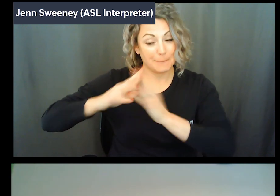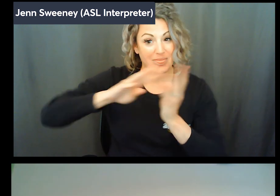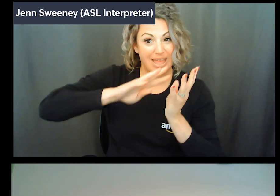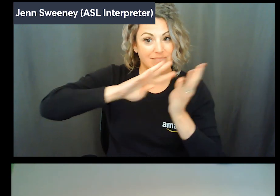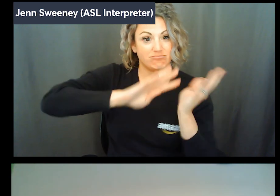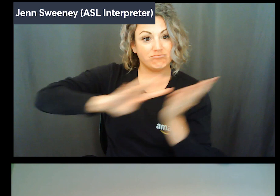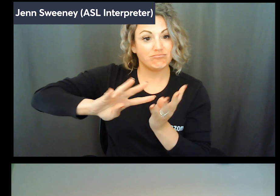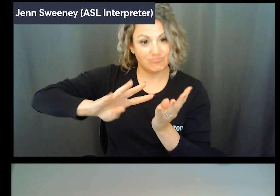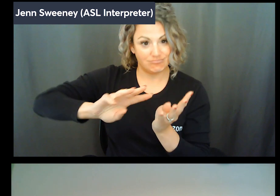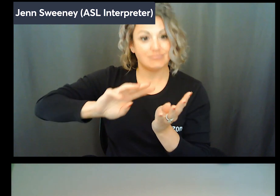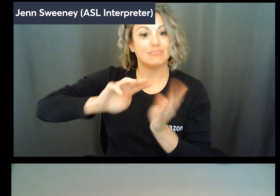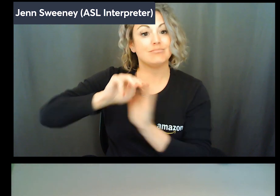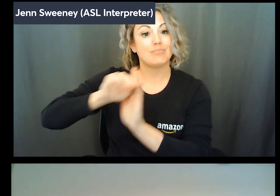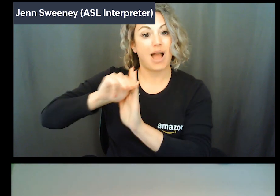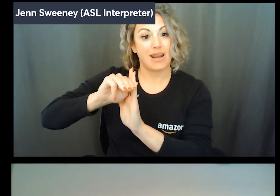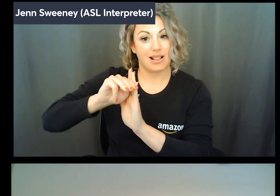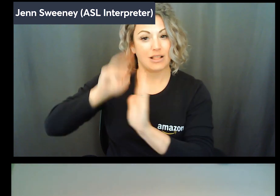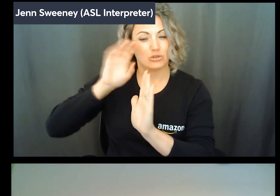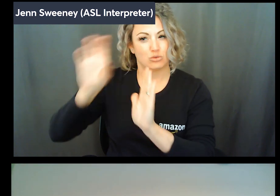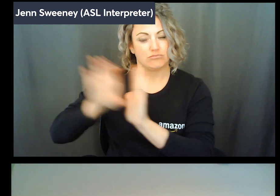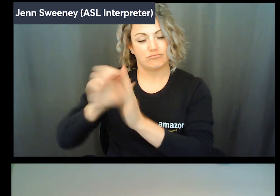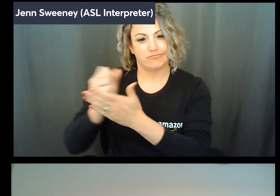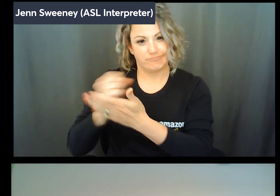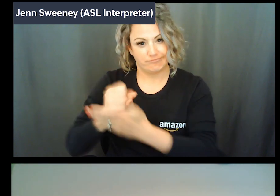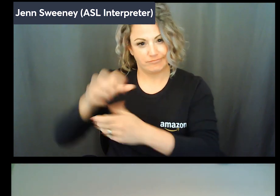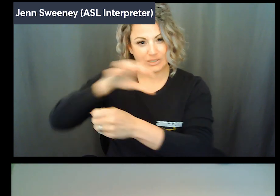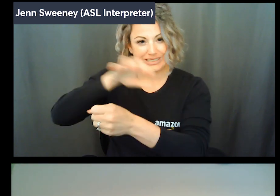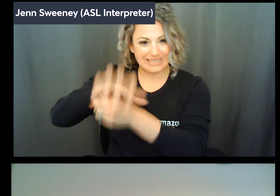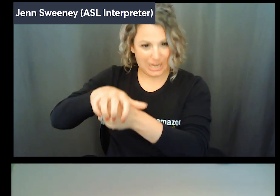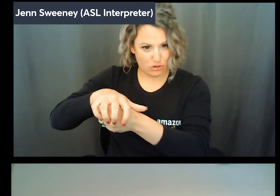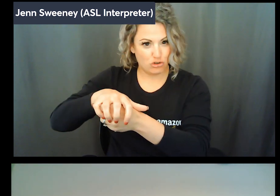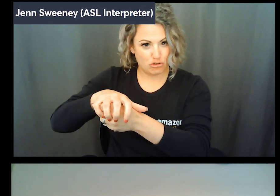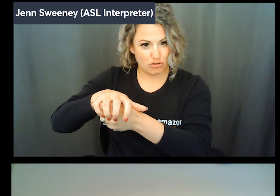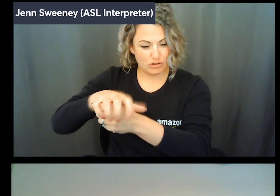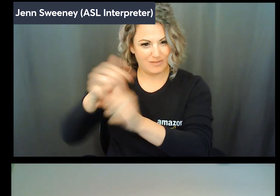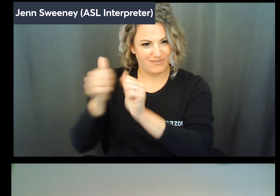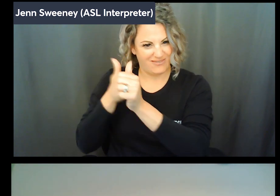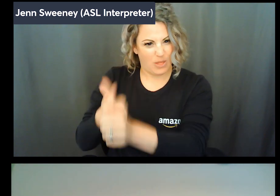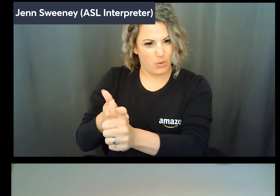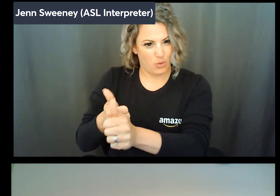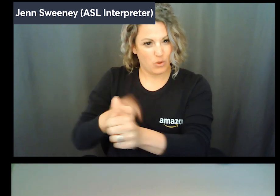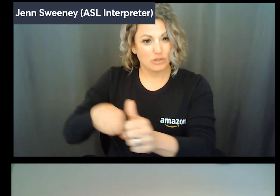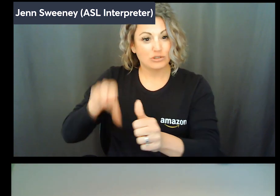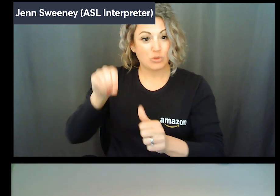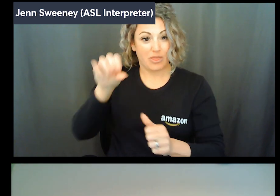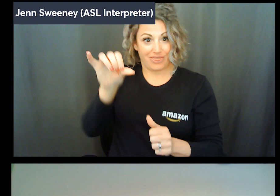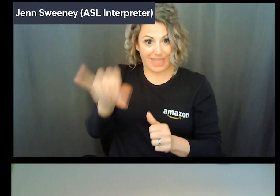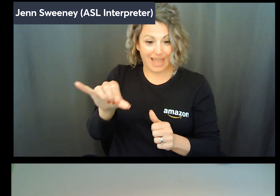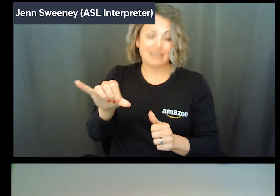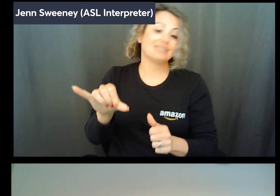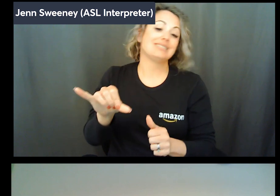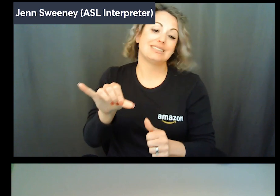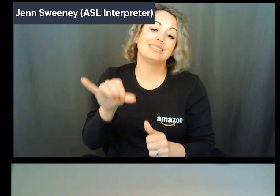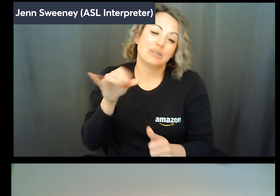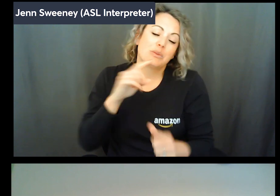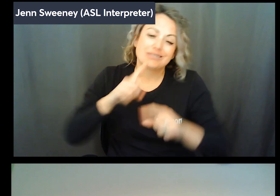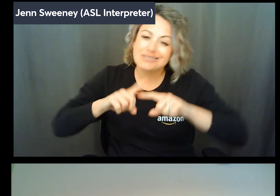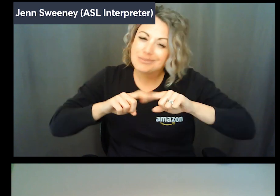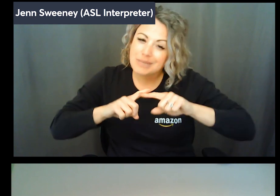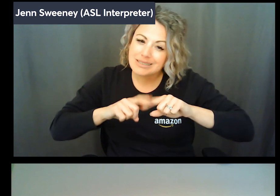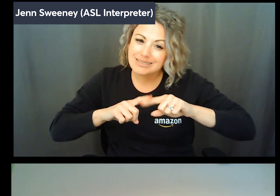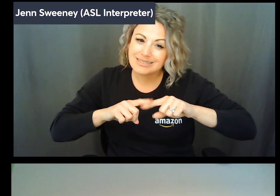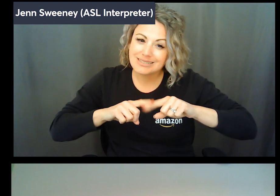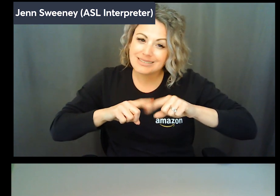model, right, and start the container image. So in that case, there is going to be an initial cold start time, and that'll depend on